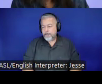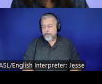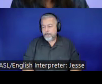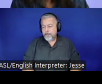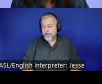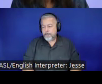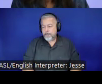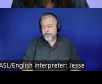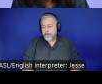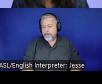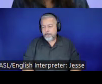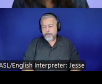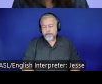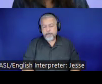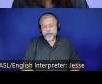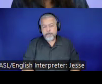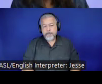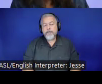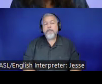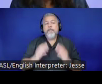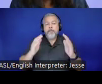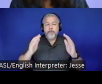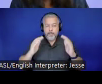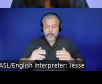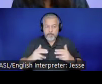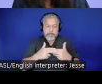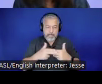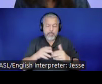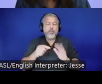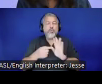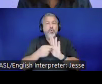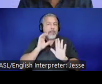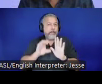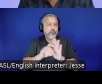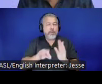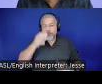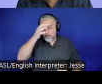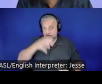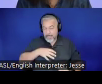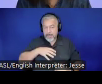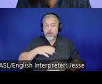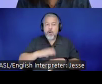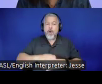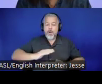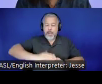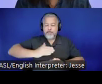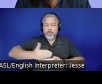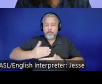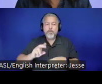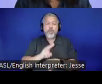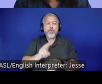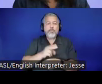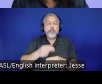Next slide. Visually, this one includes an image of a man on a laptop using screen zoom while searching a job board.